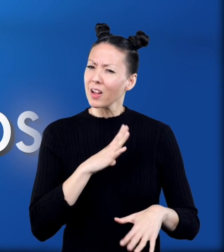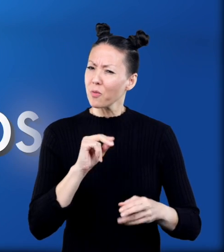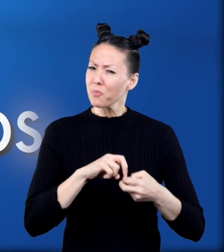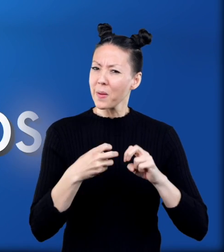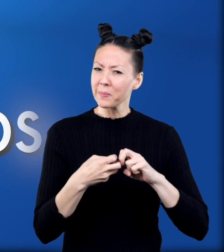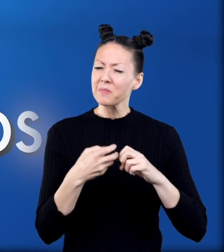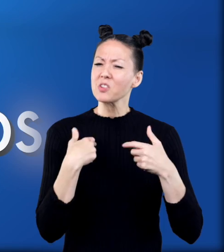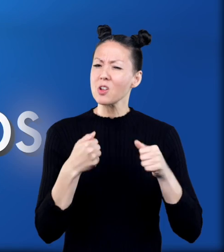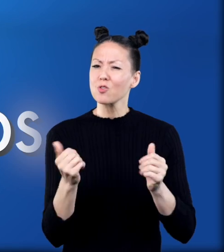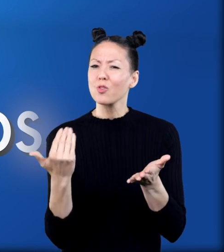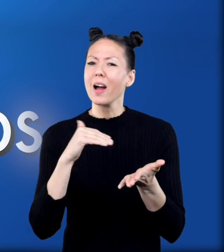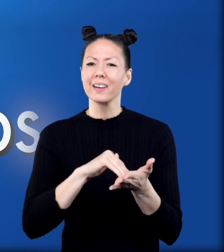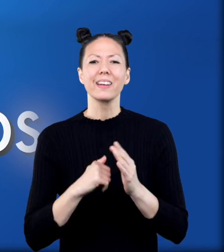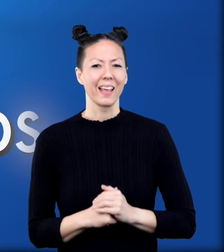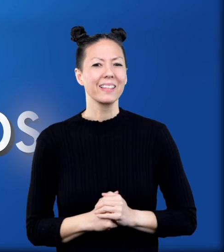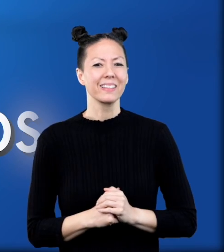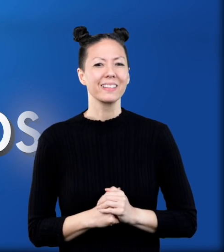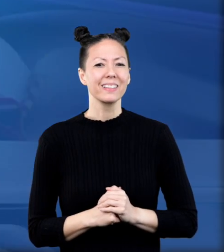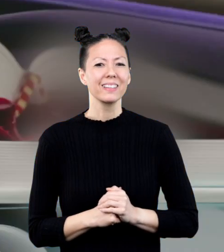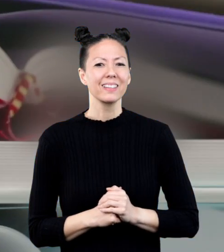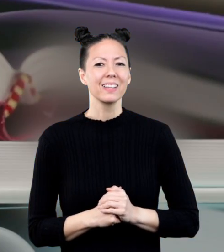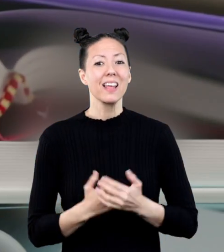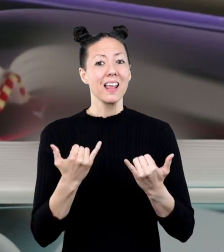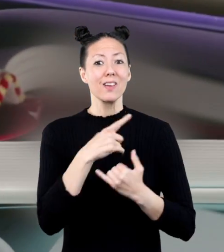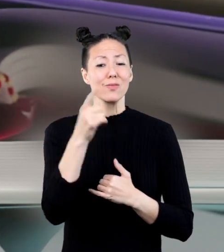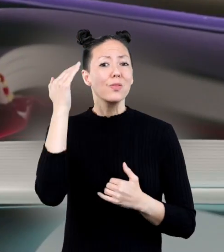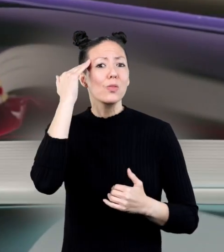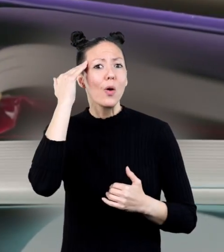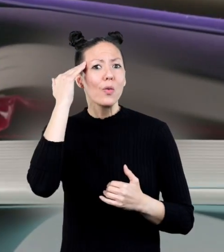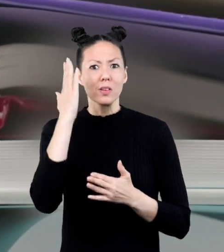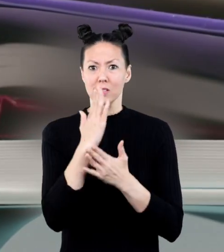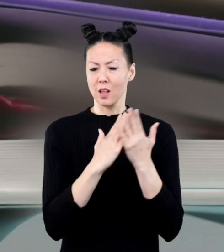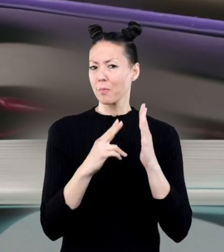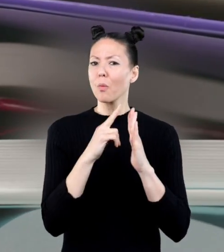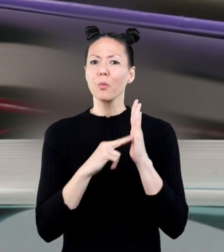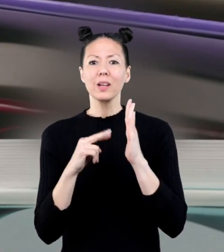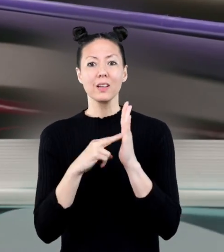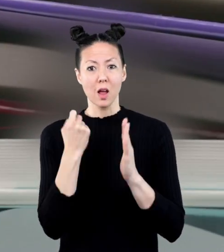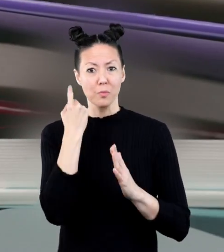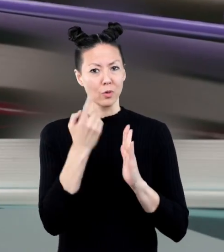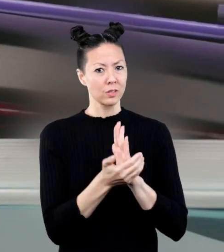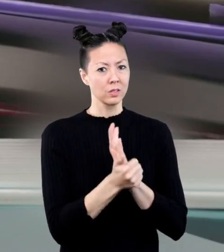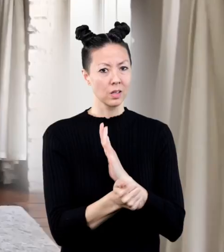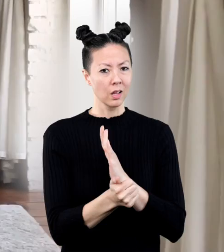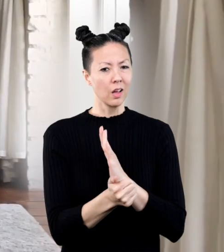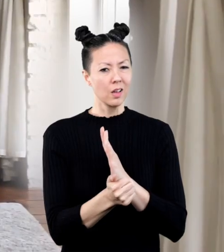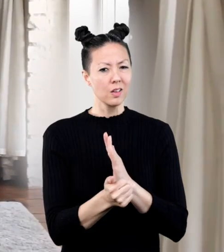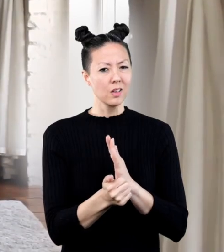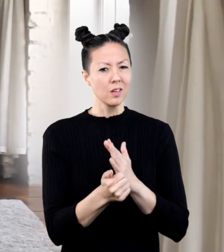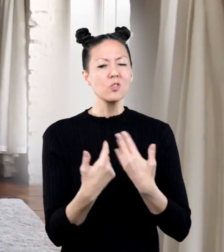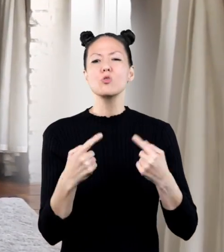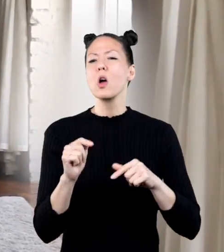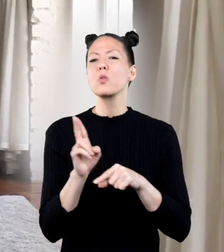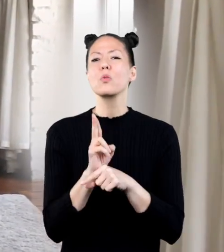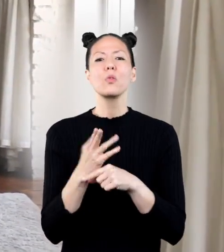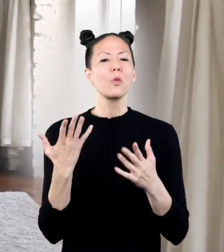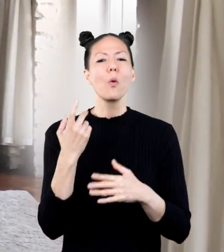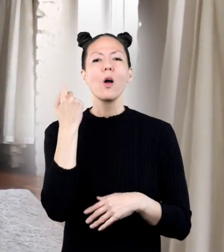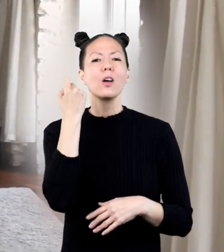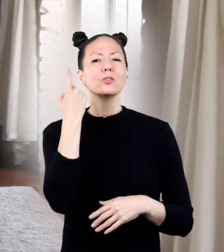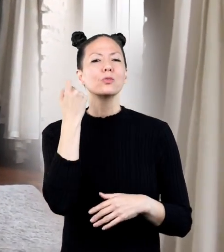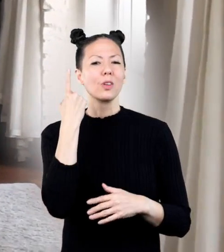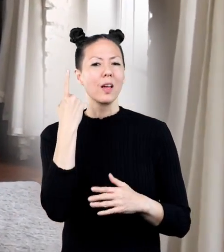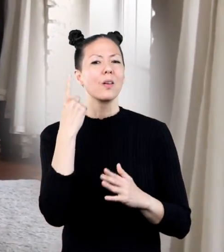problem. Just try again. Now that you know some reading comprehension skills, let's try using them in a